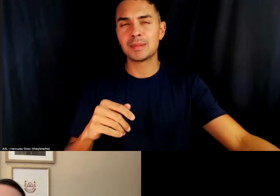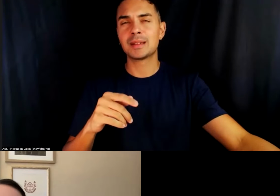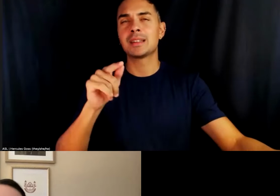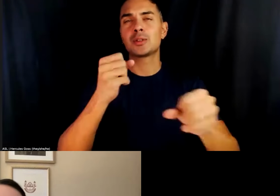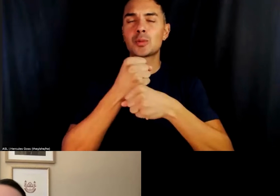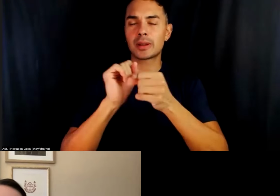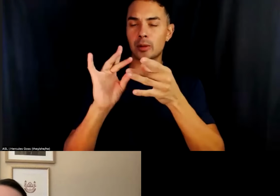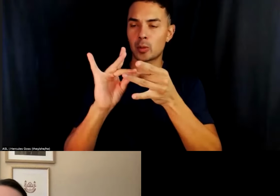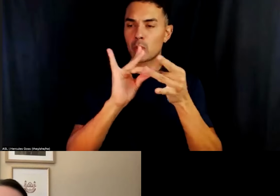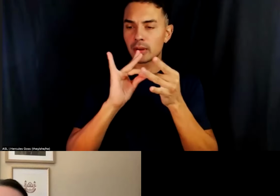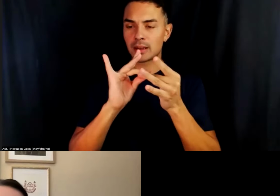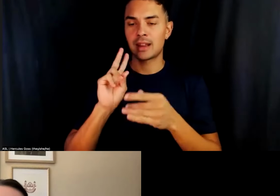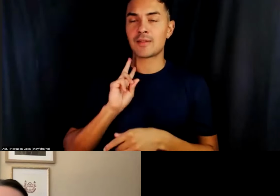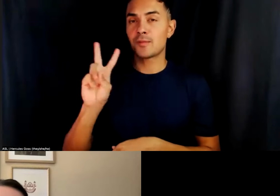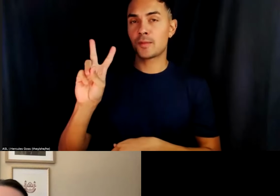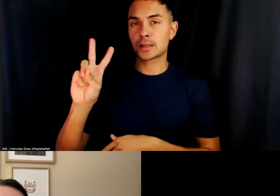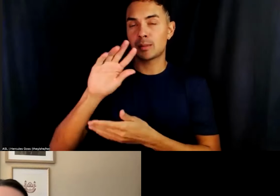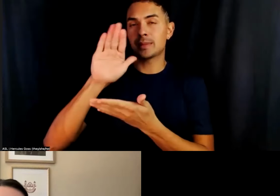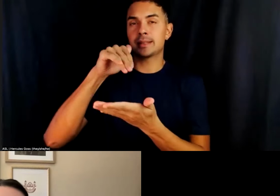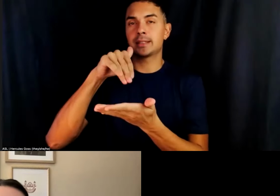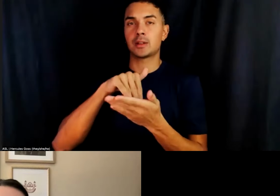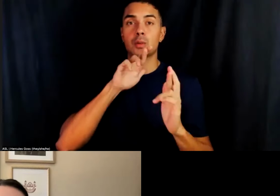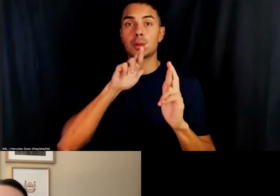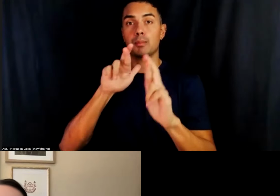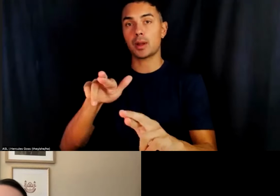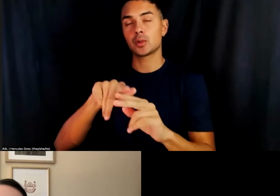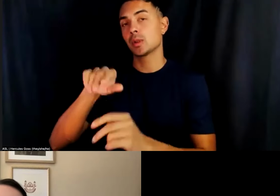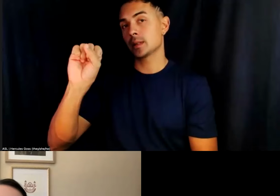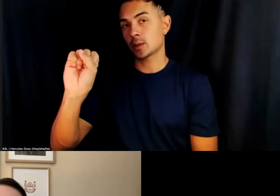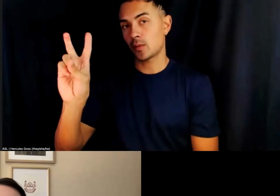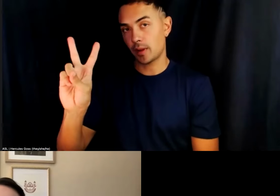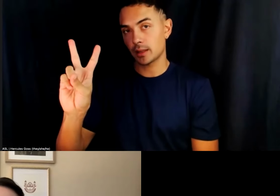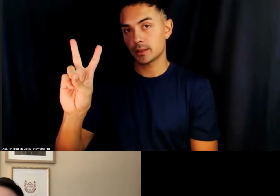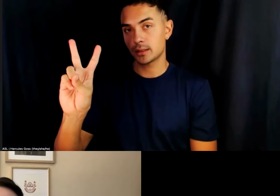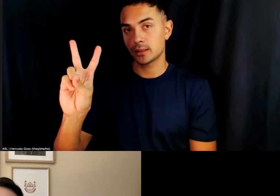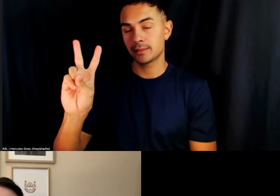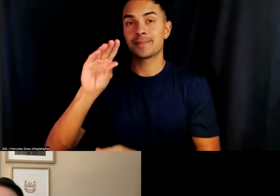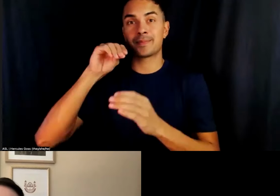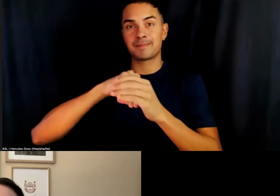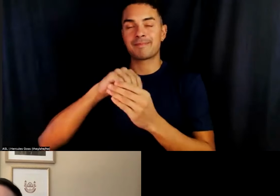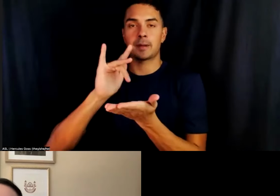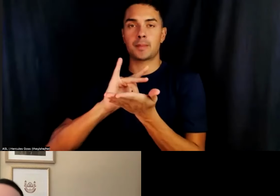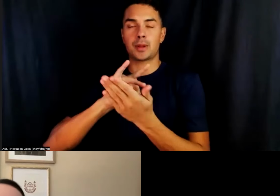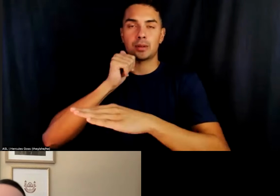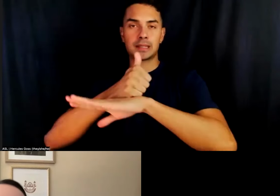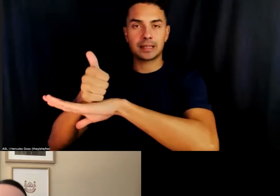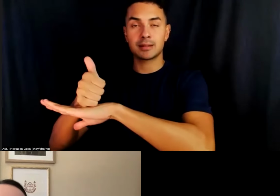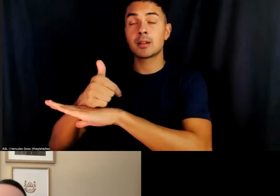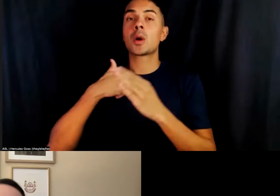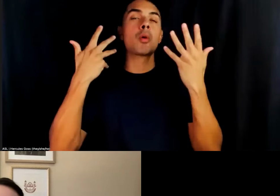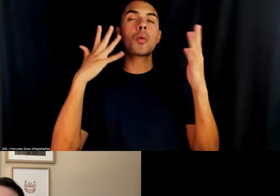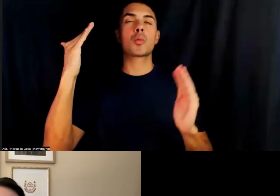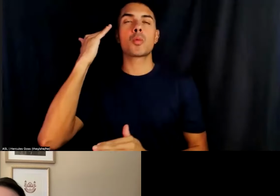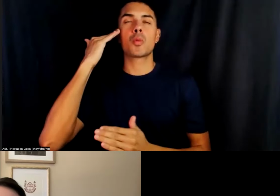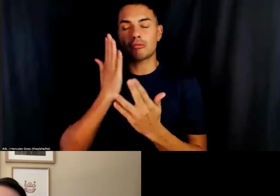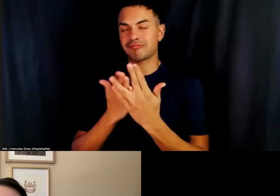coordinated, victim-centered response to sexual violence in the medical setting. We know that there are